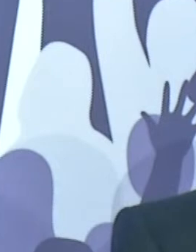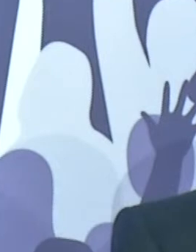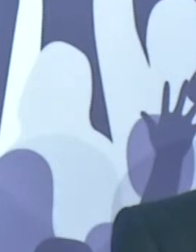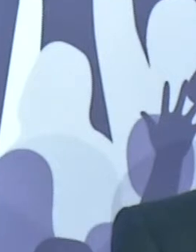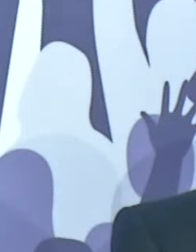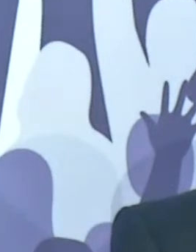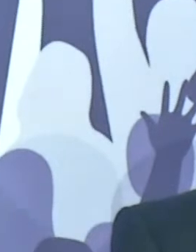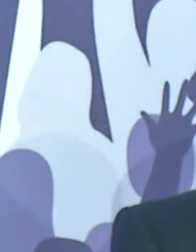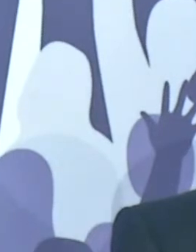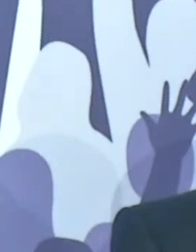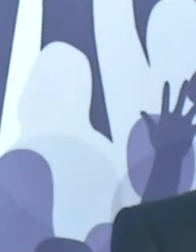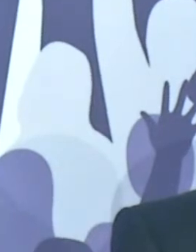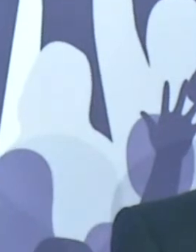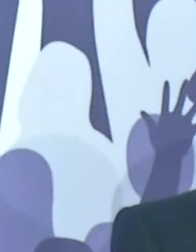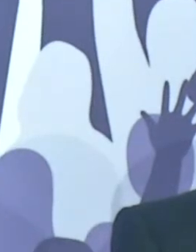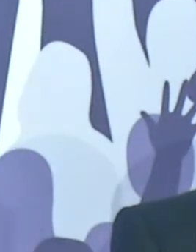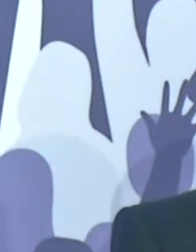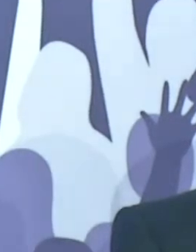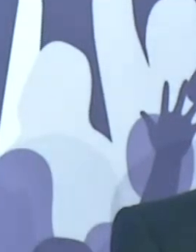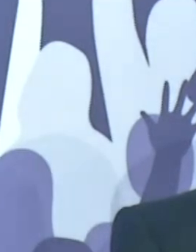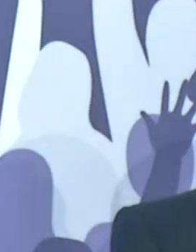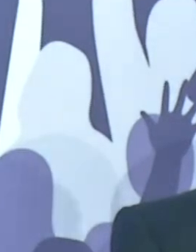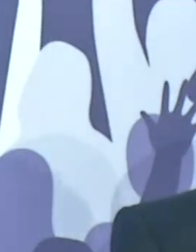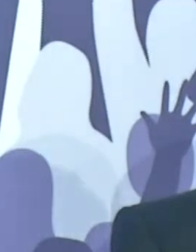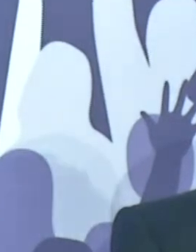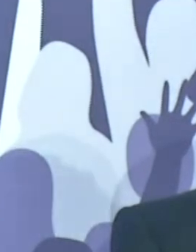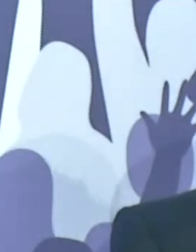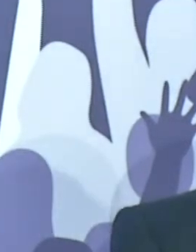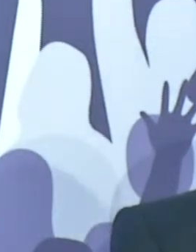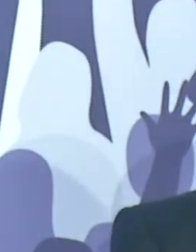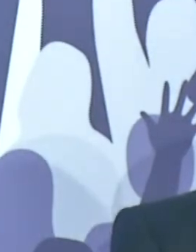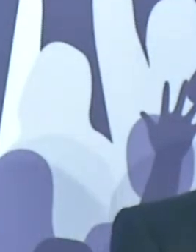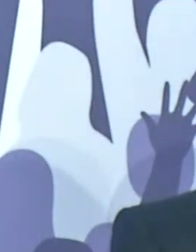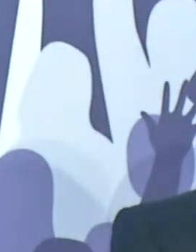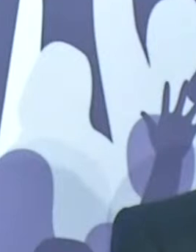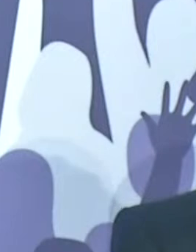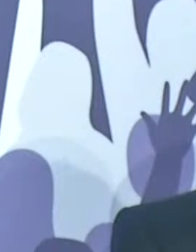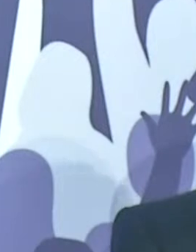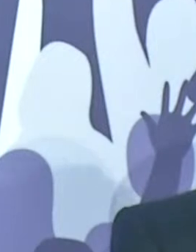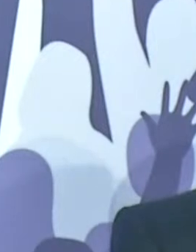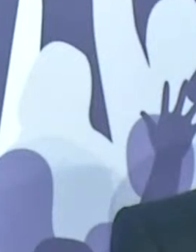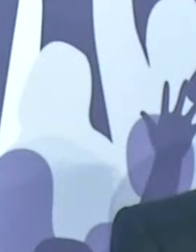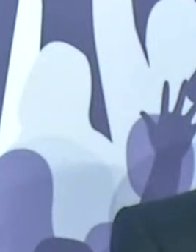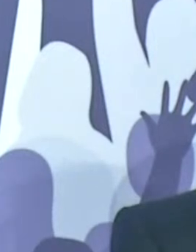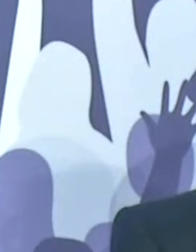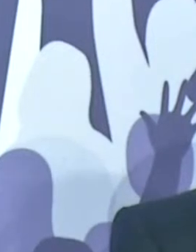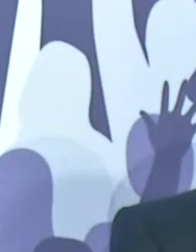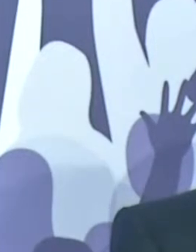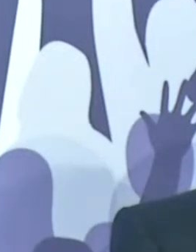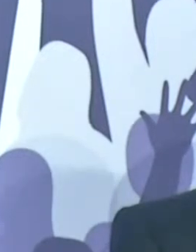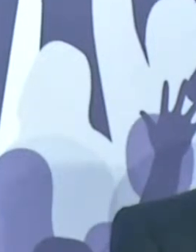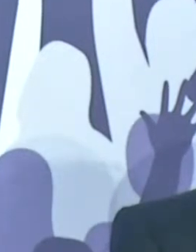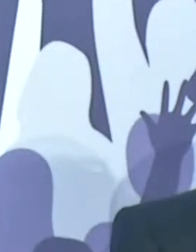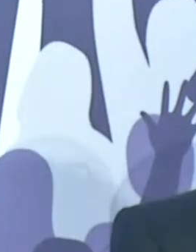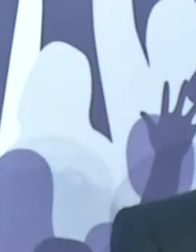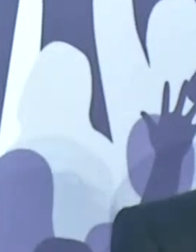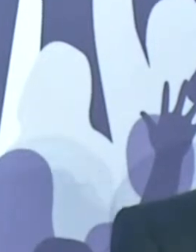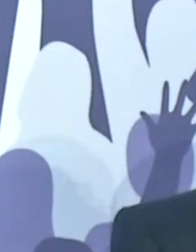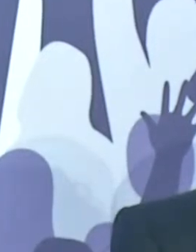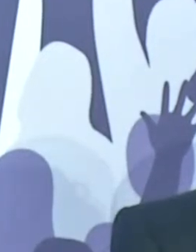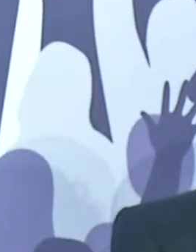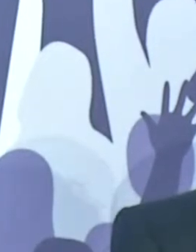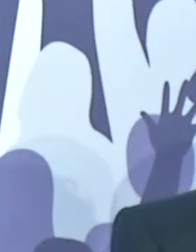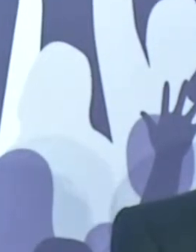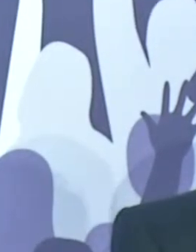and difficult conversations, we don't make progress in addressing things that we'd rather not talk